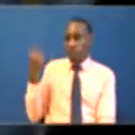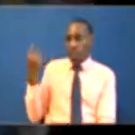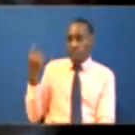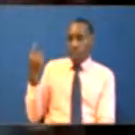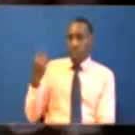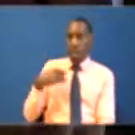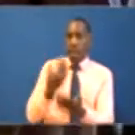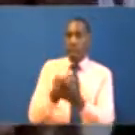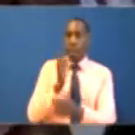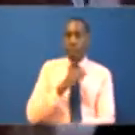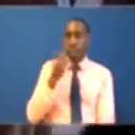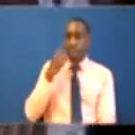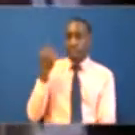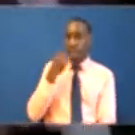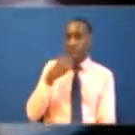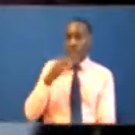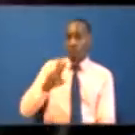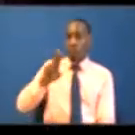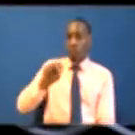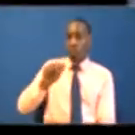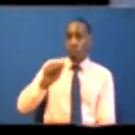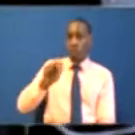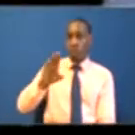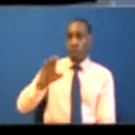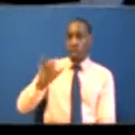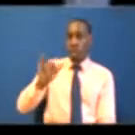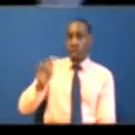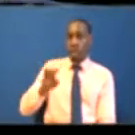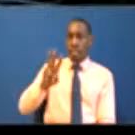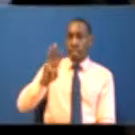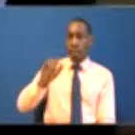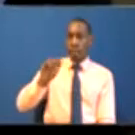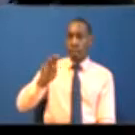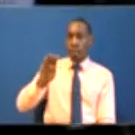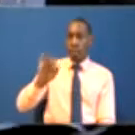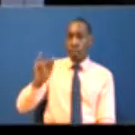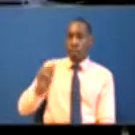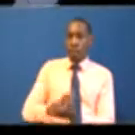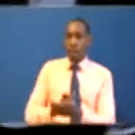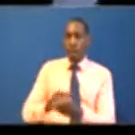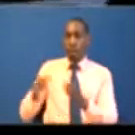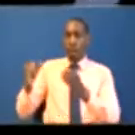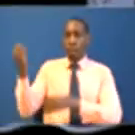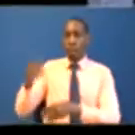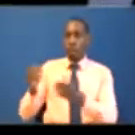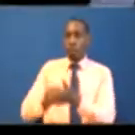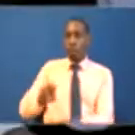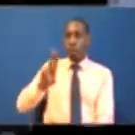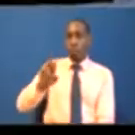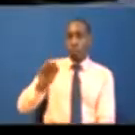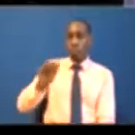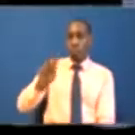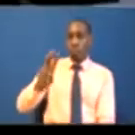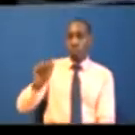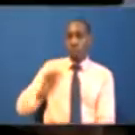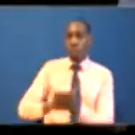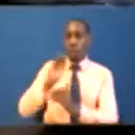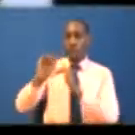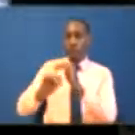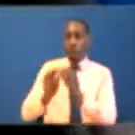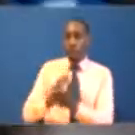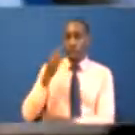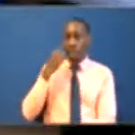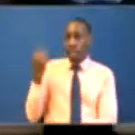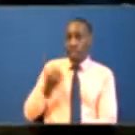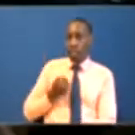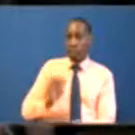stepped in this is uh nancy wamboy muadime of the osawa water party that she's making